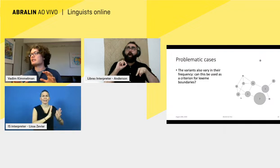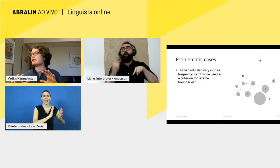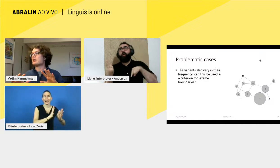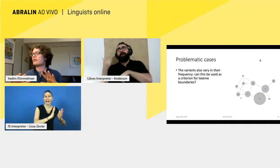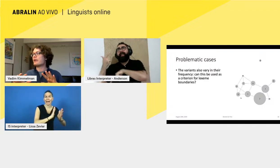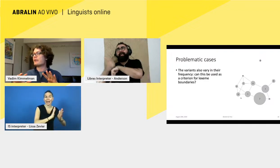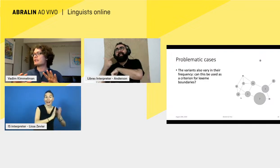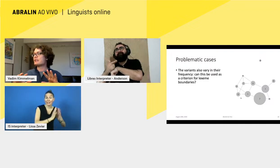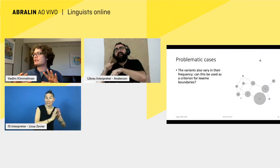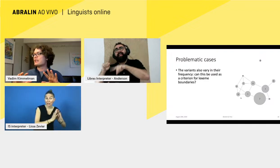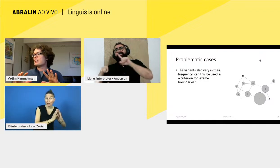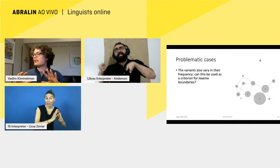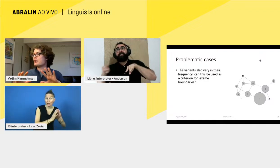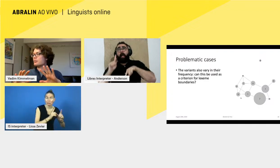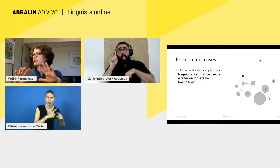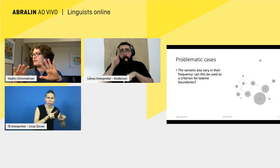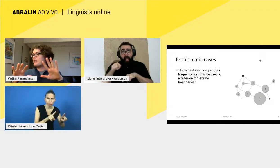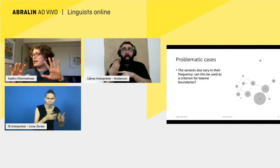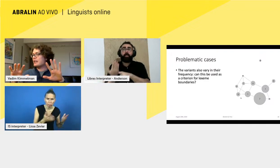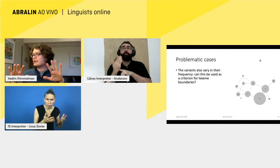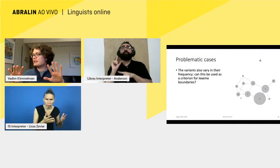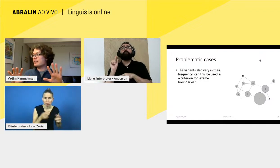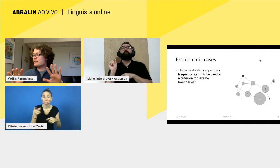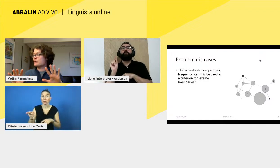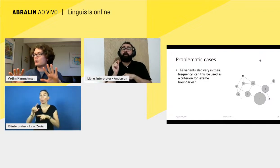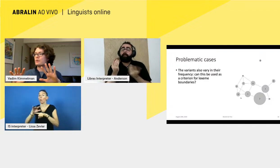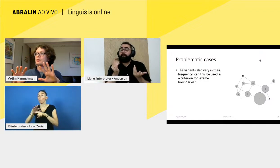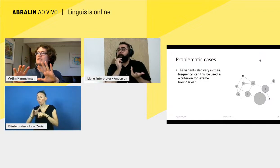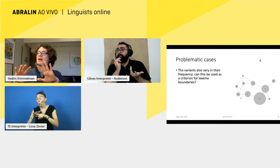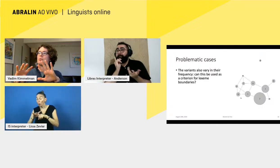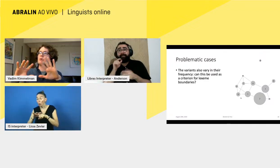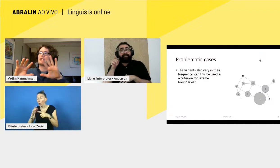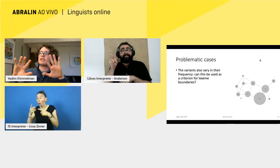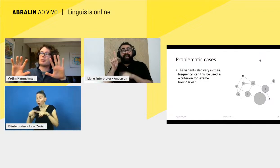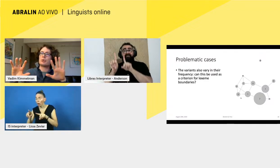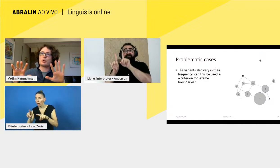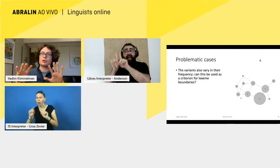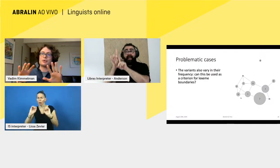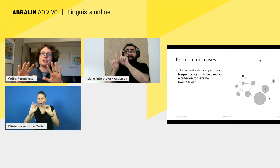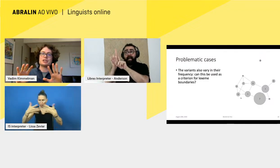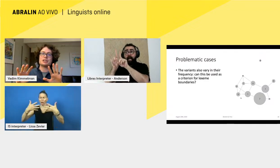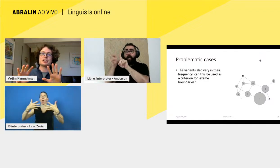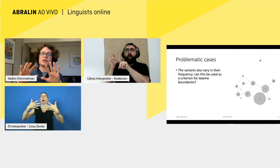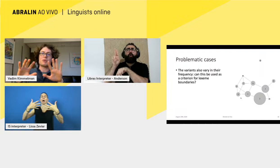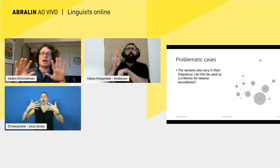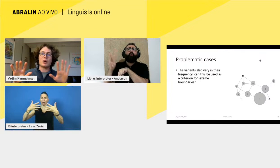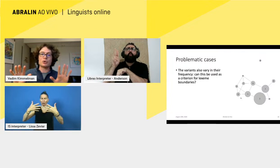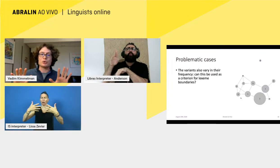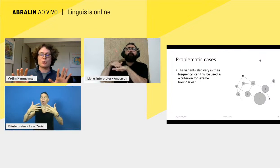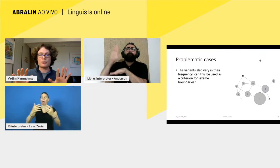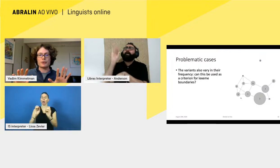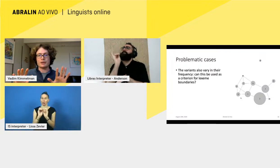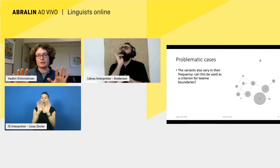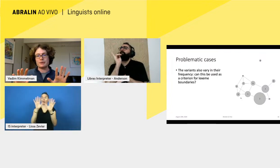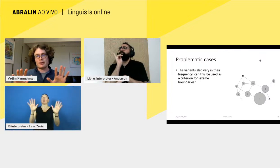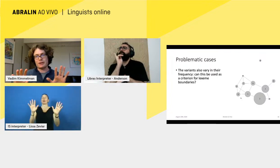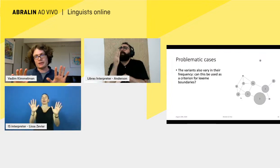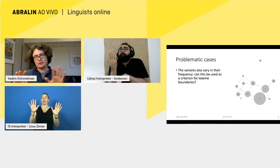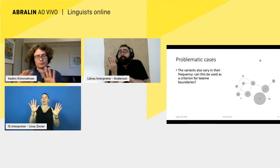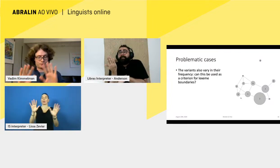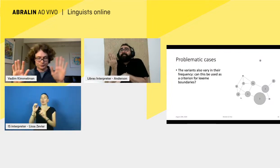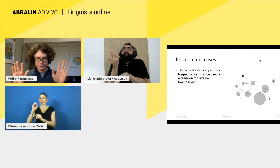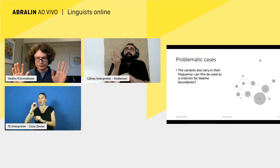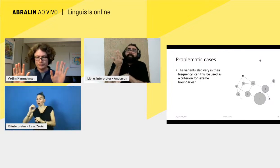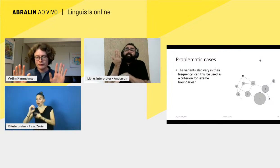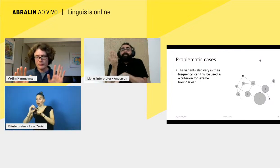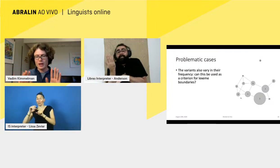Maybe lexical variants can be defined as sort of some neighborhood regions around more frequent